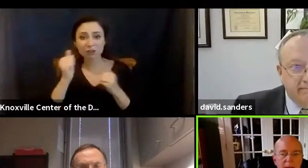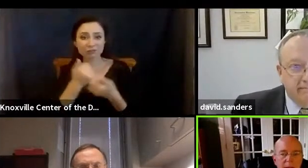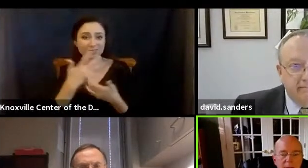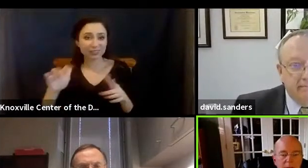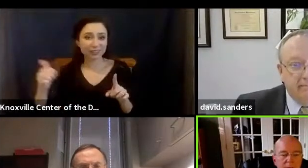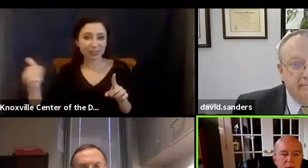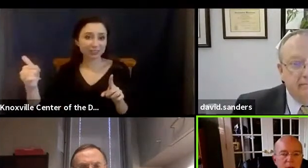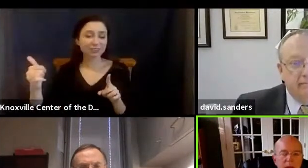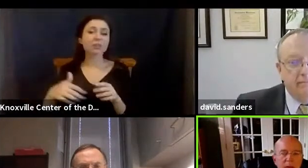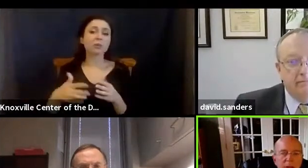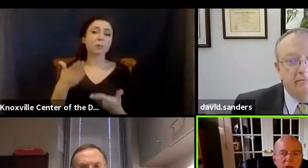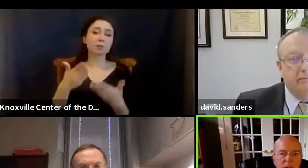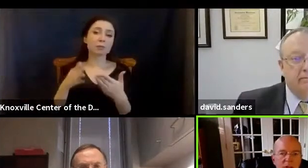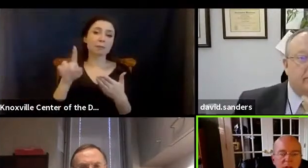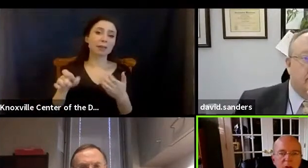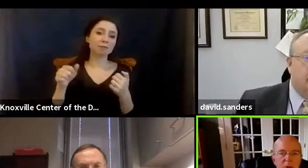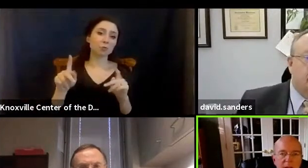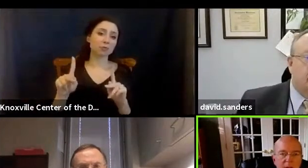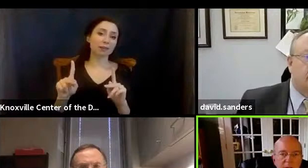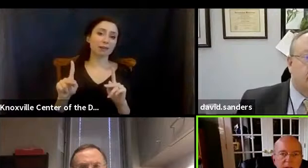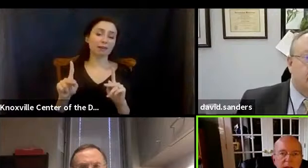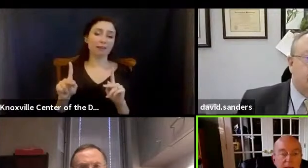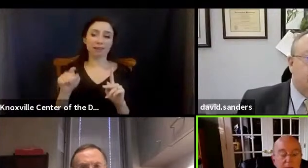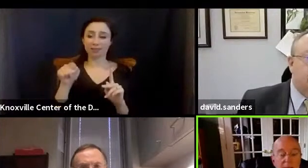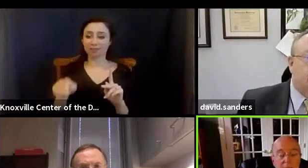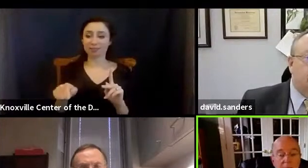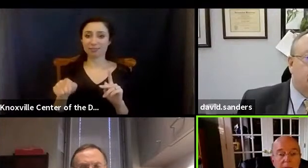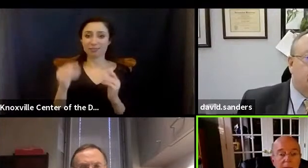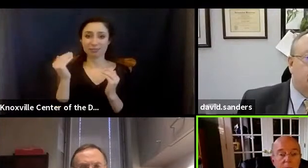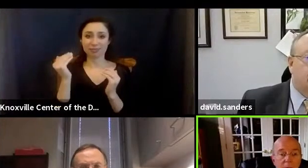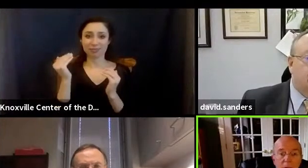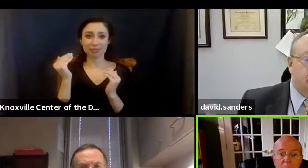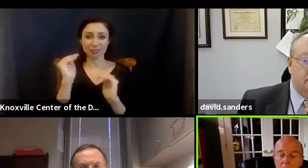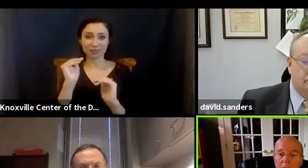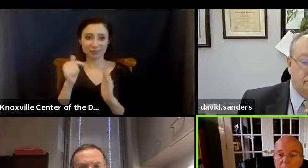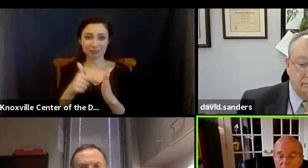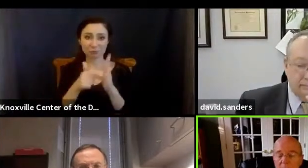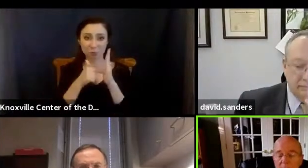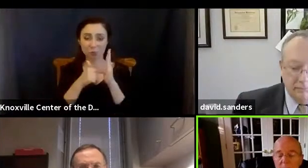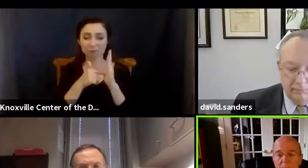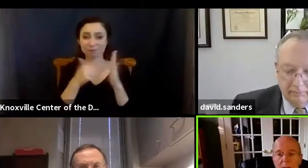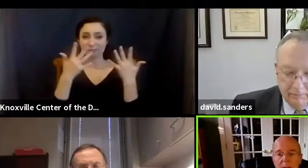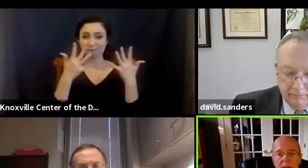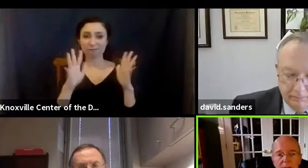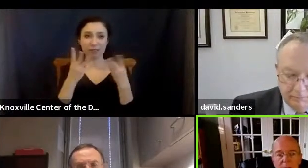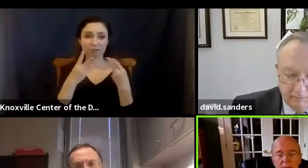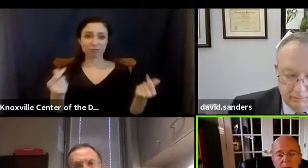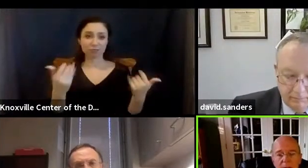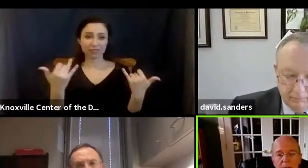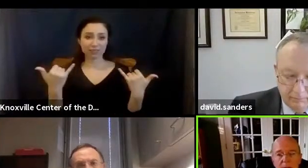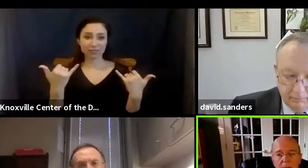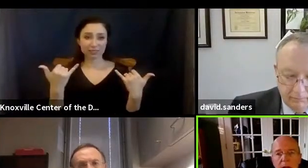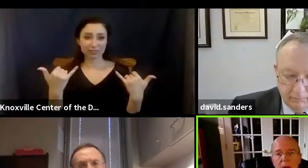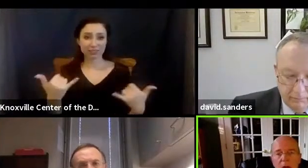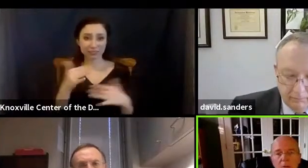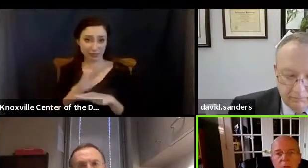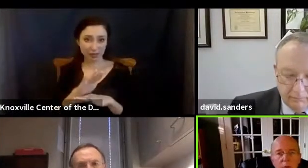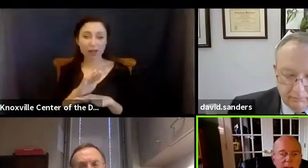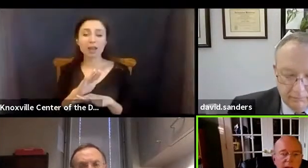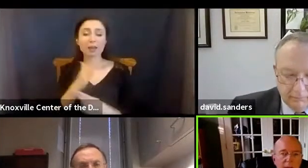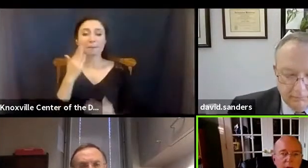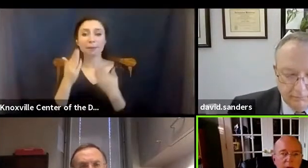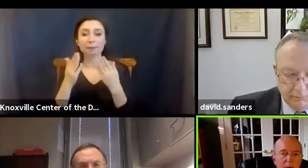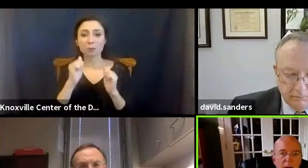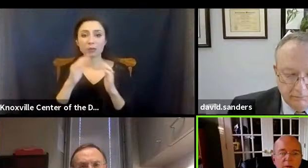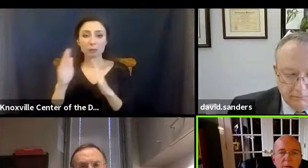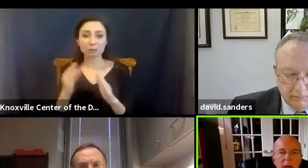let this regulation close out tonight, and then we could prepare something that may be an